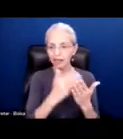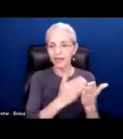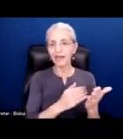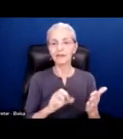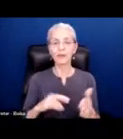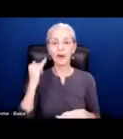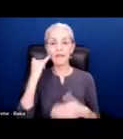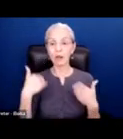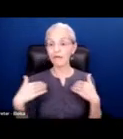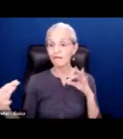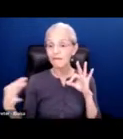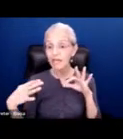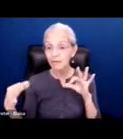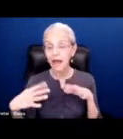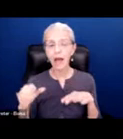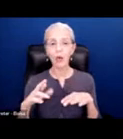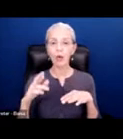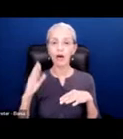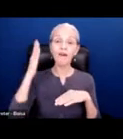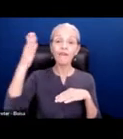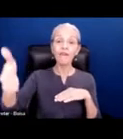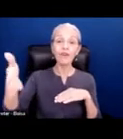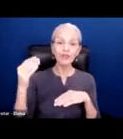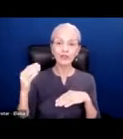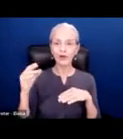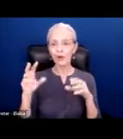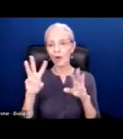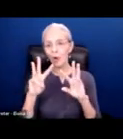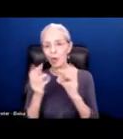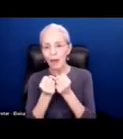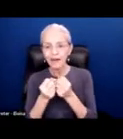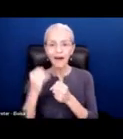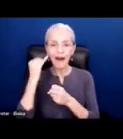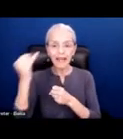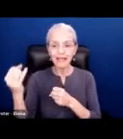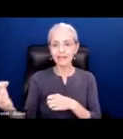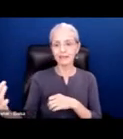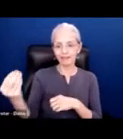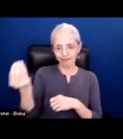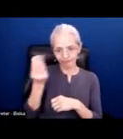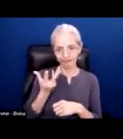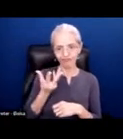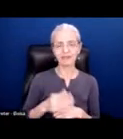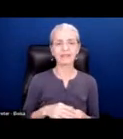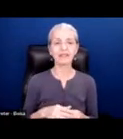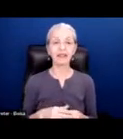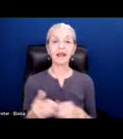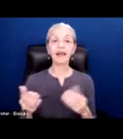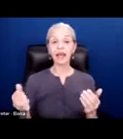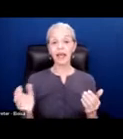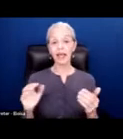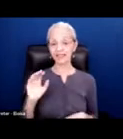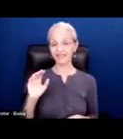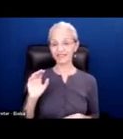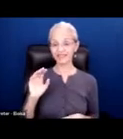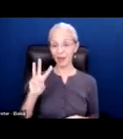webinar, if you have ideas for future webinars, and our email address is on the next slide. It's